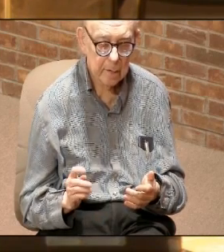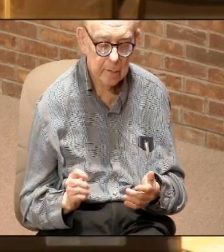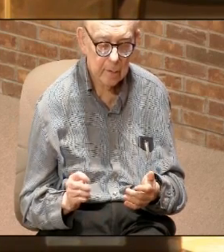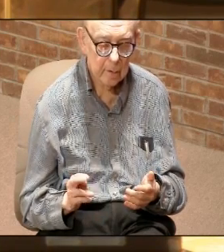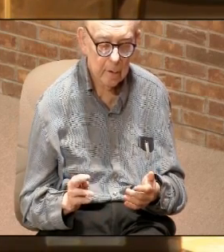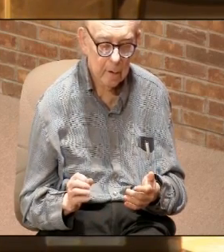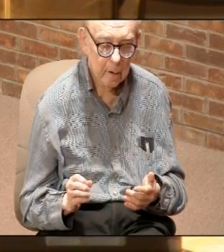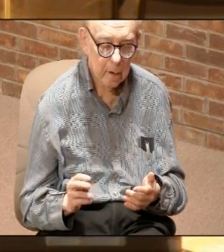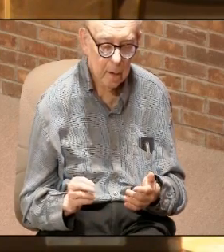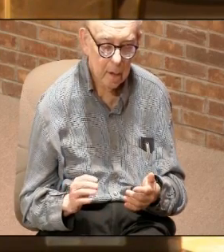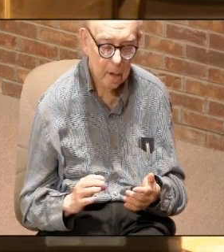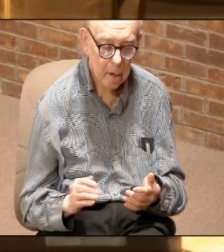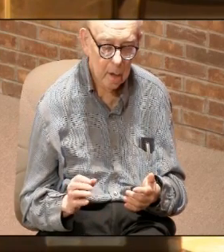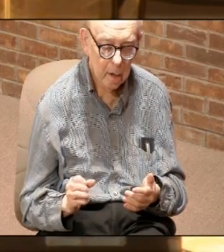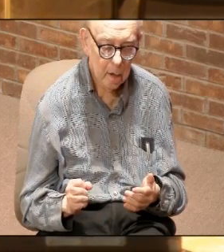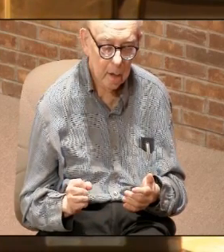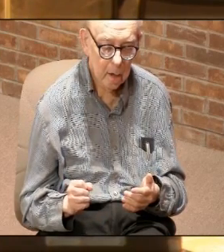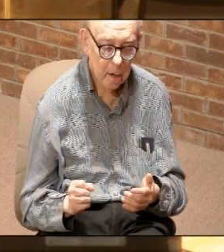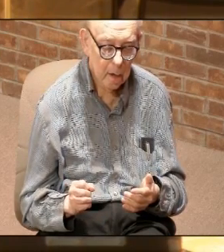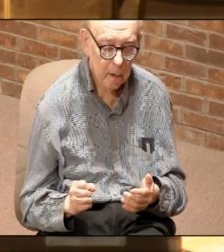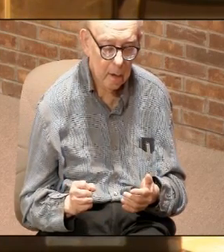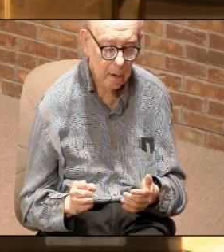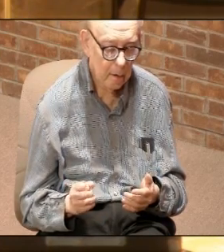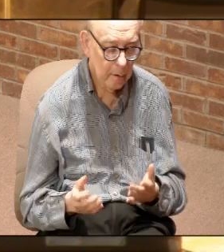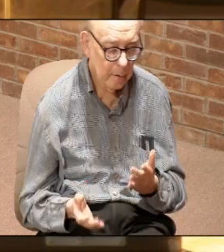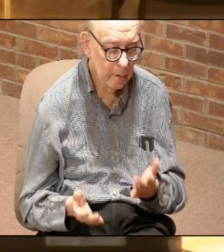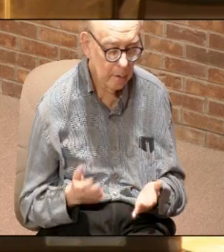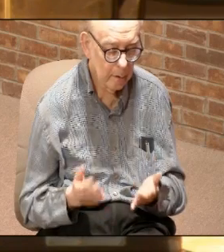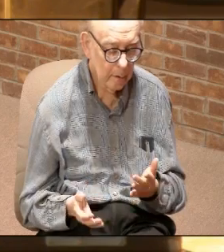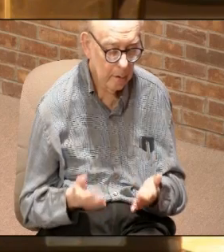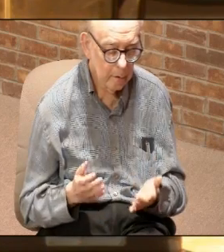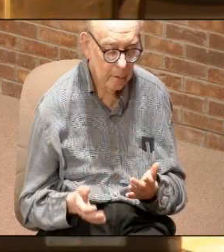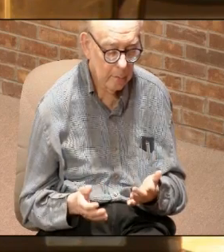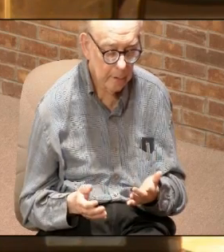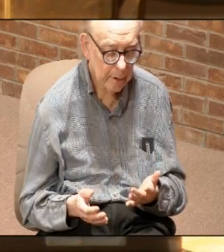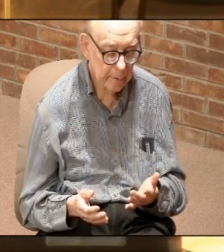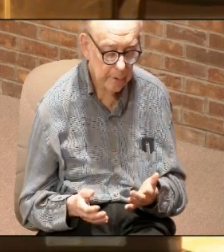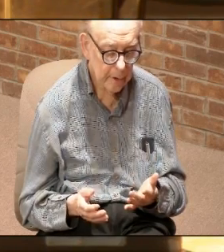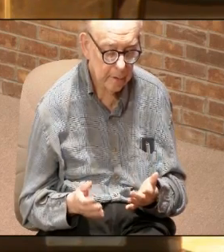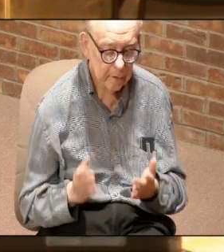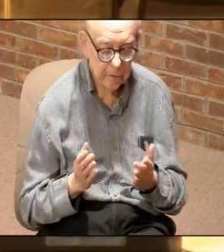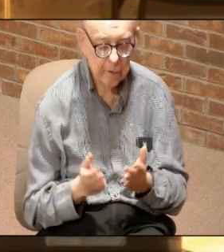Maybe that chip belonged to your airbag.